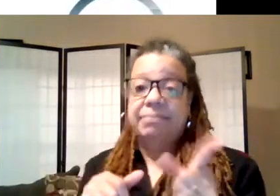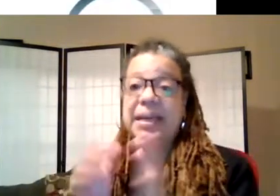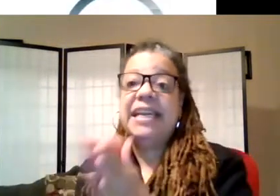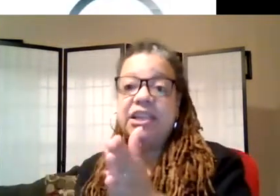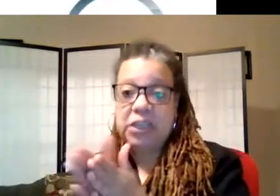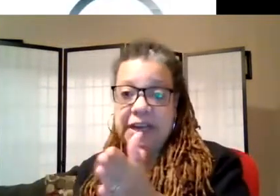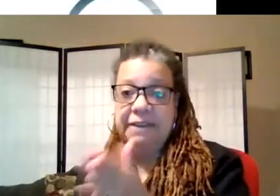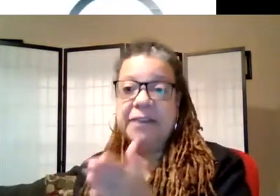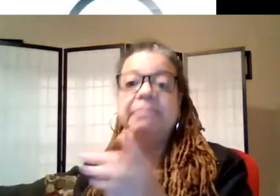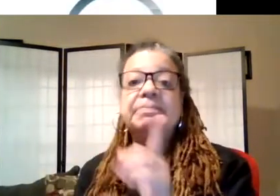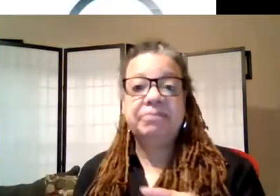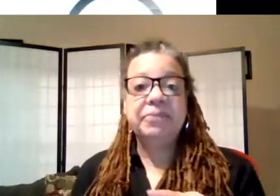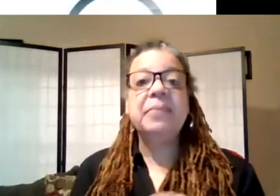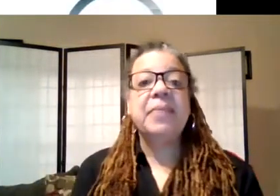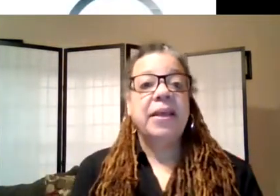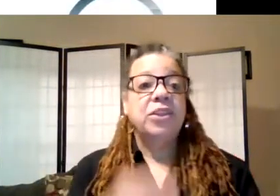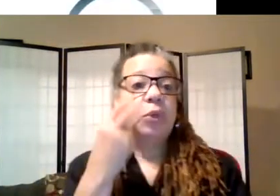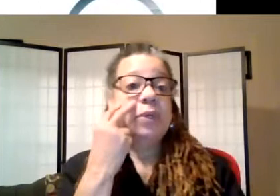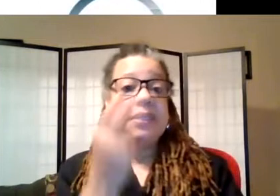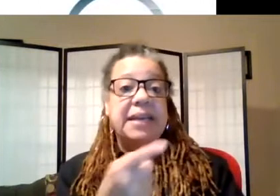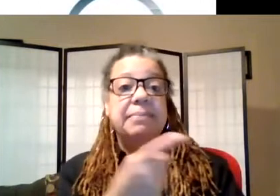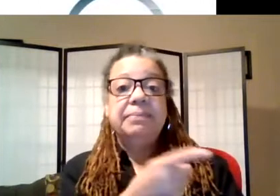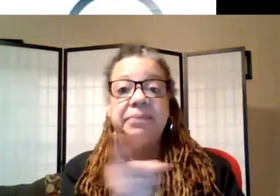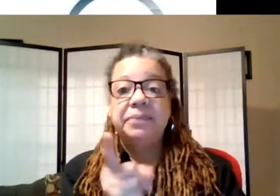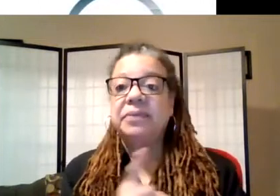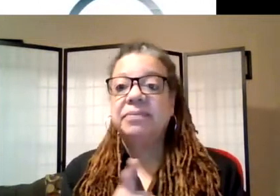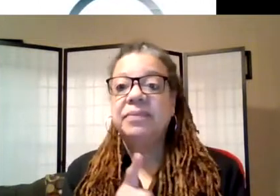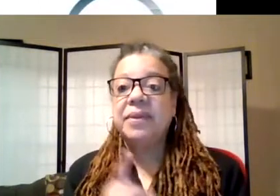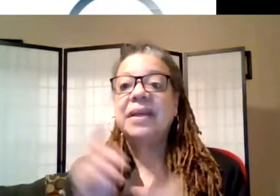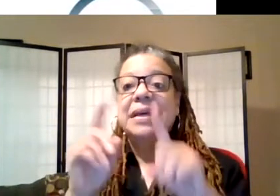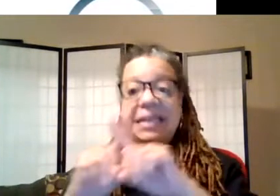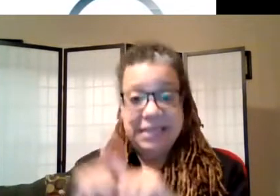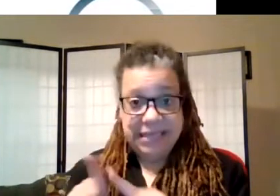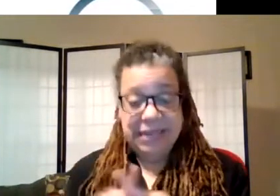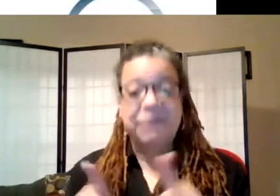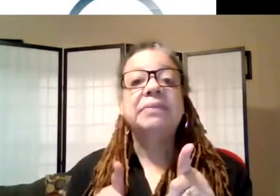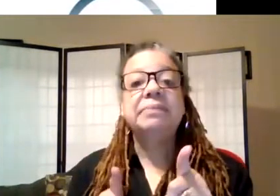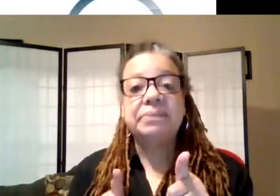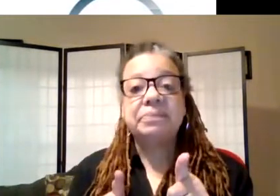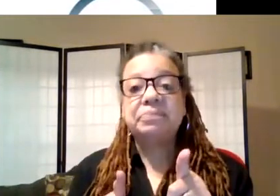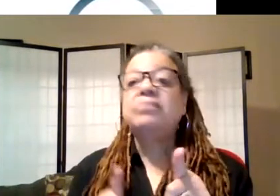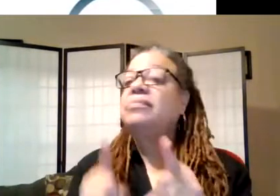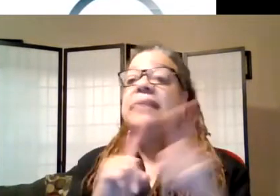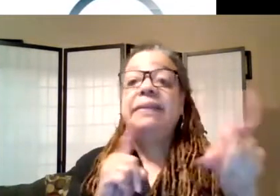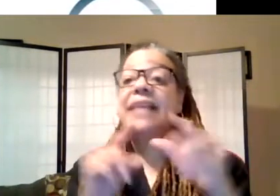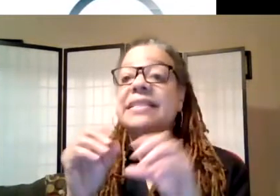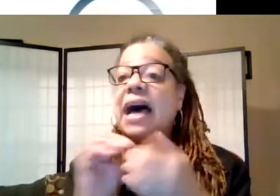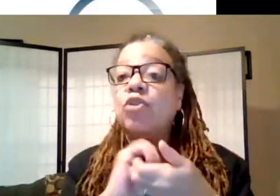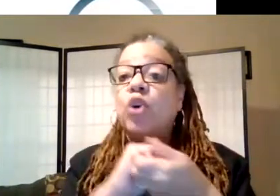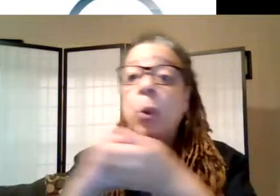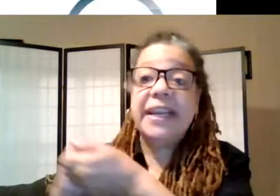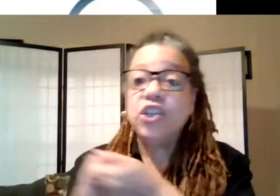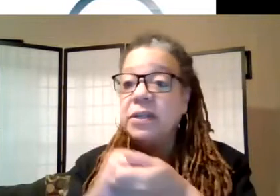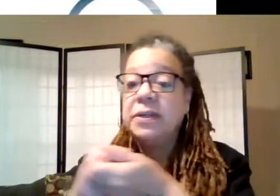So this is our take a look here. Yeah. Unprecedented. Our unprecedented coalition, as we all know,